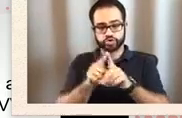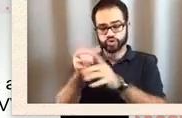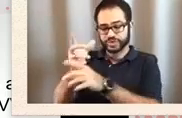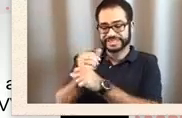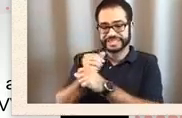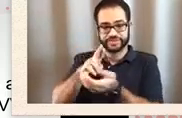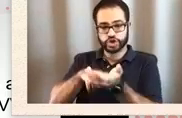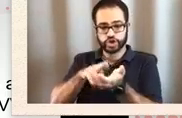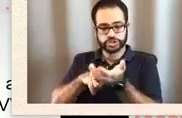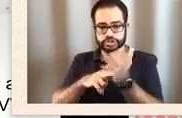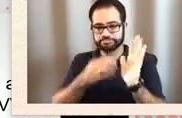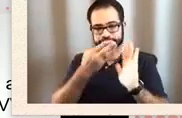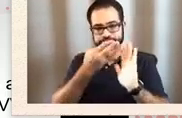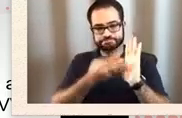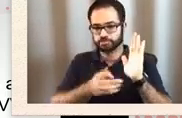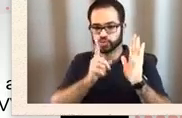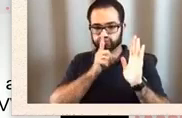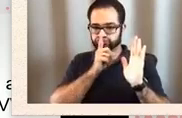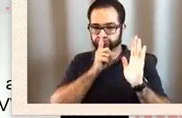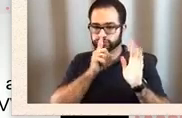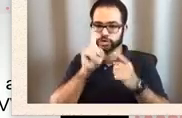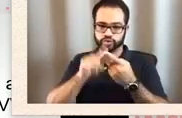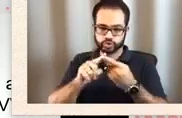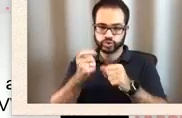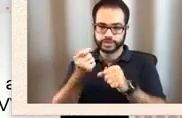up here until 2021.